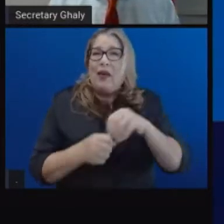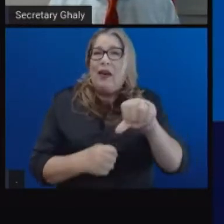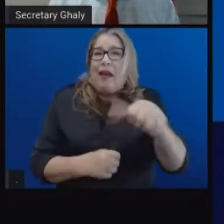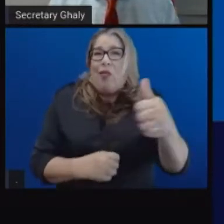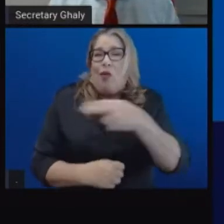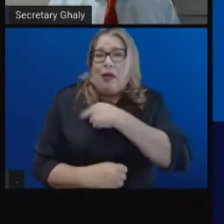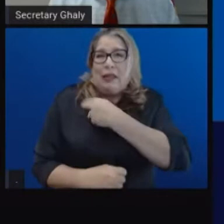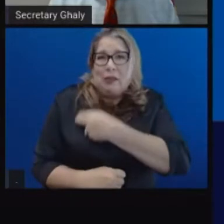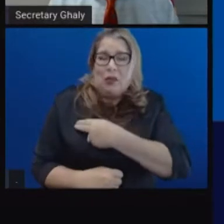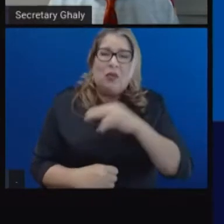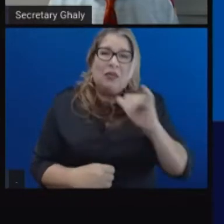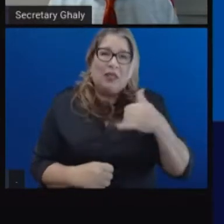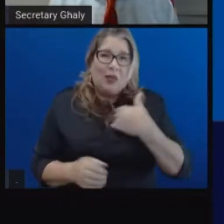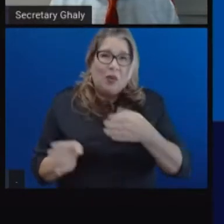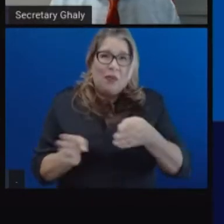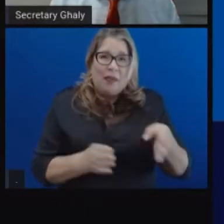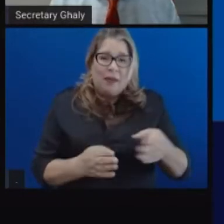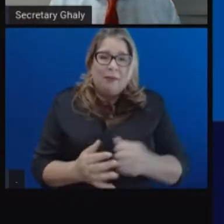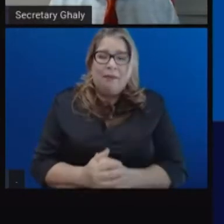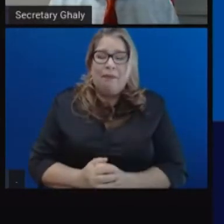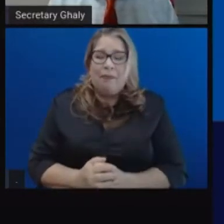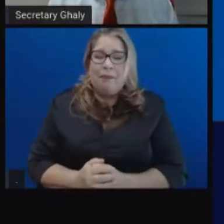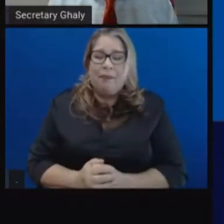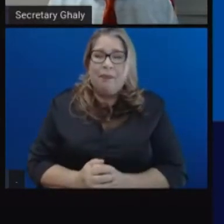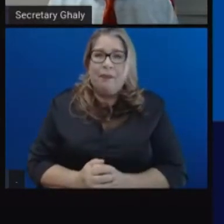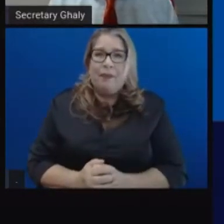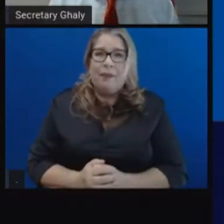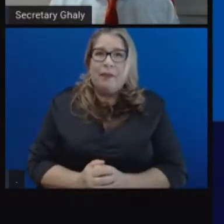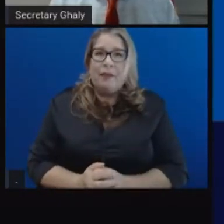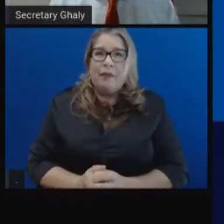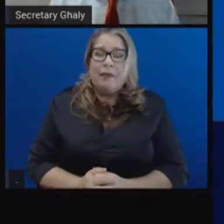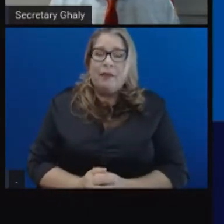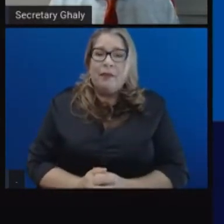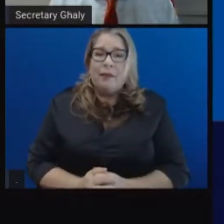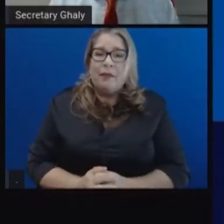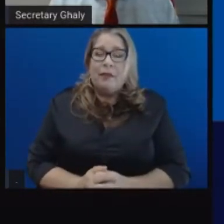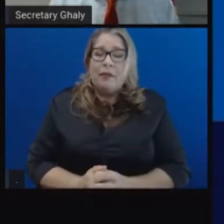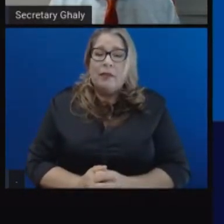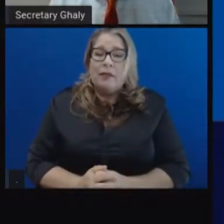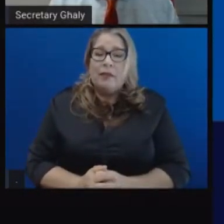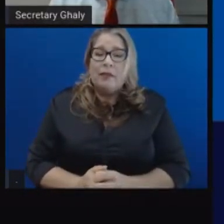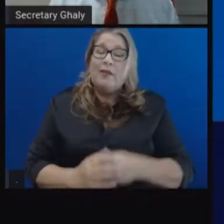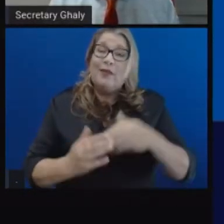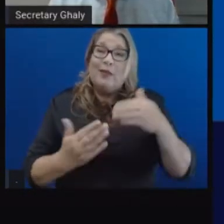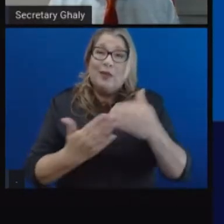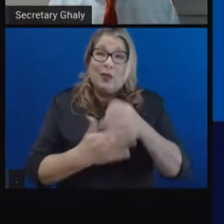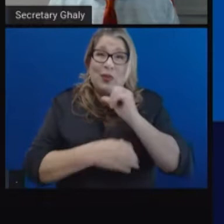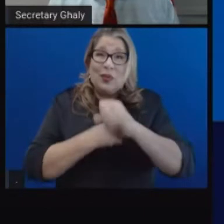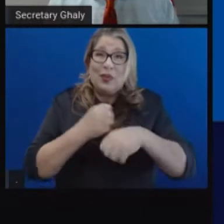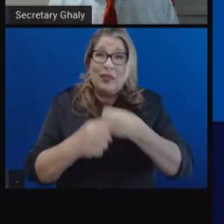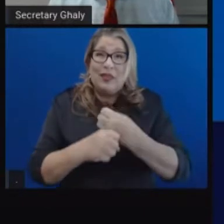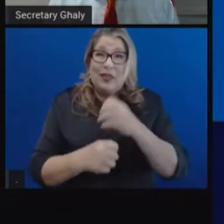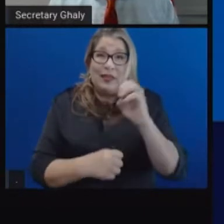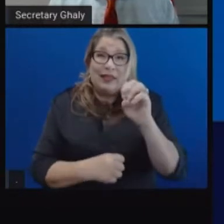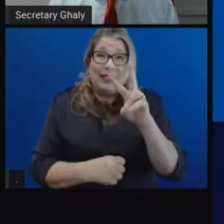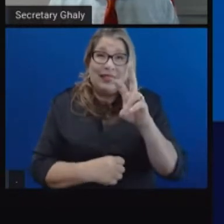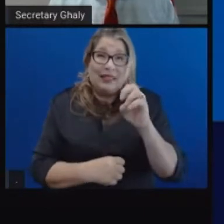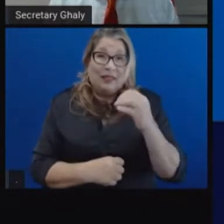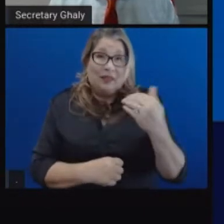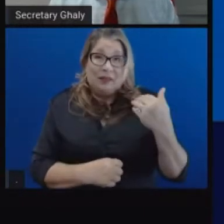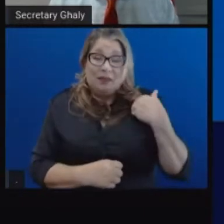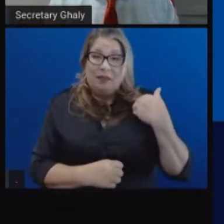the counties, as well as our various lower level of care providers across the state, been able to